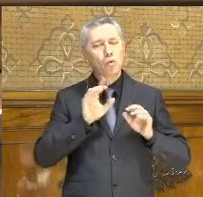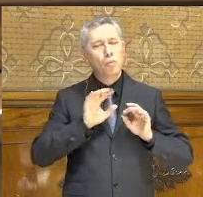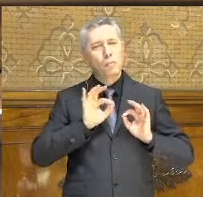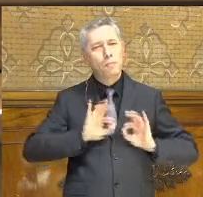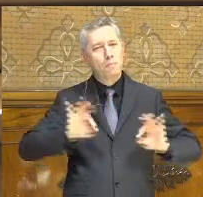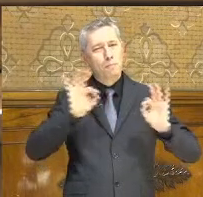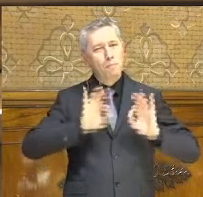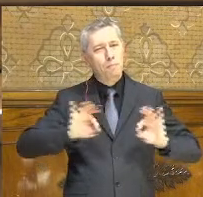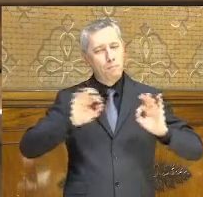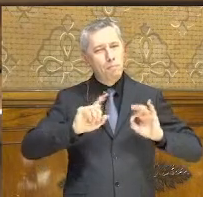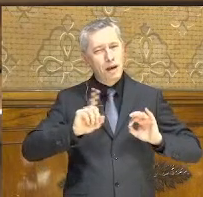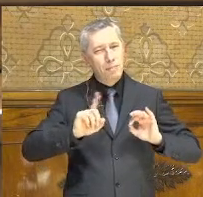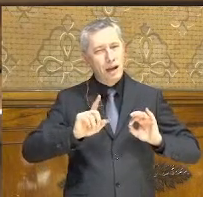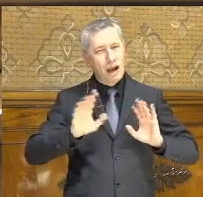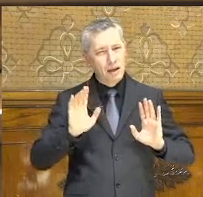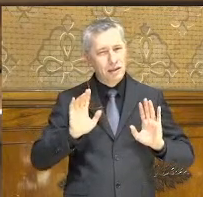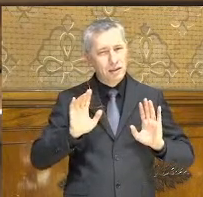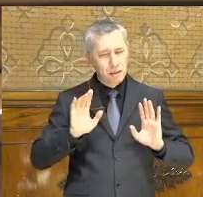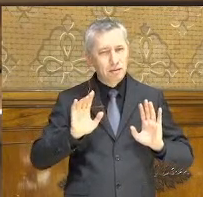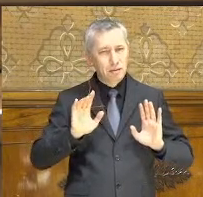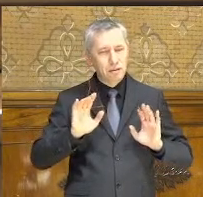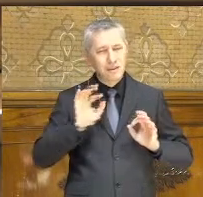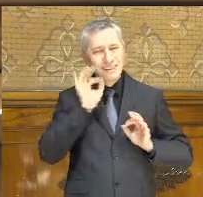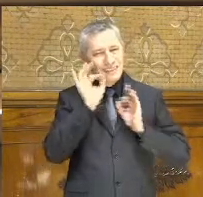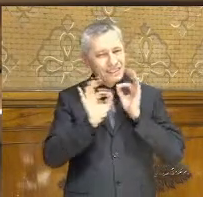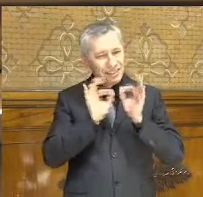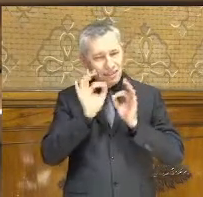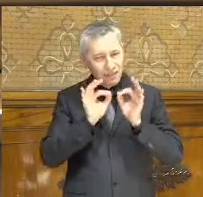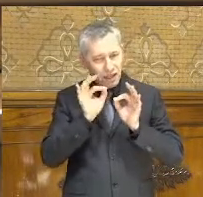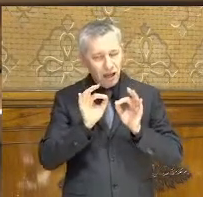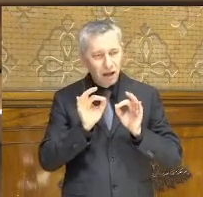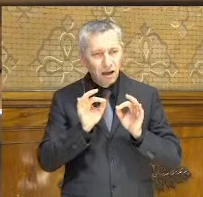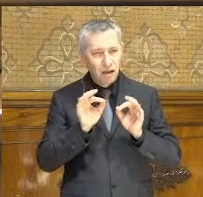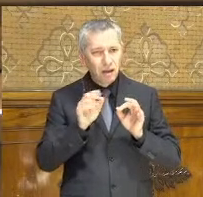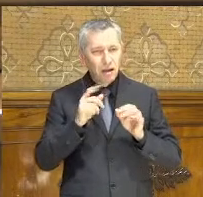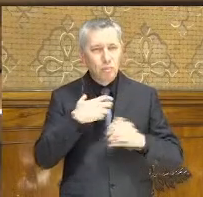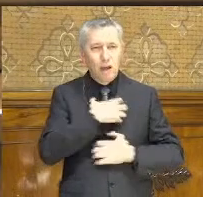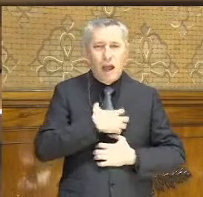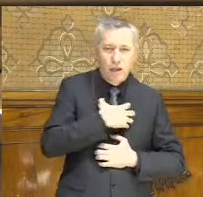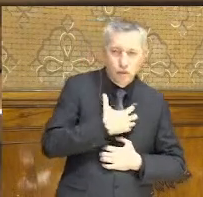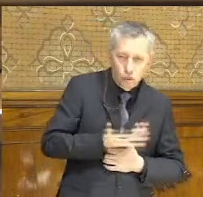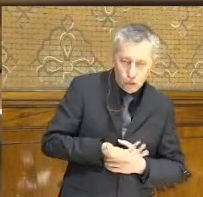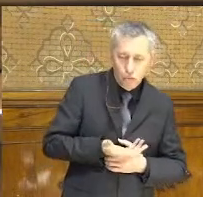be deeply anxious and ambivalent at the same time.